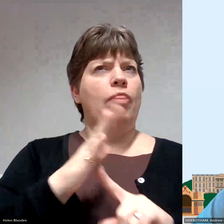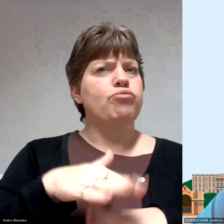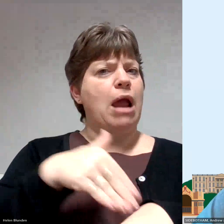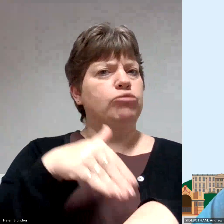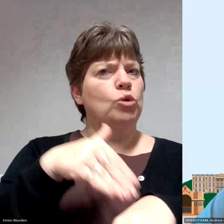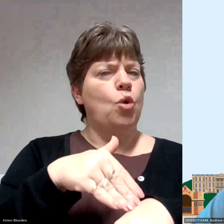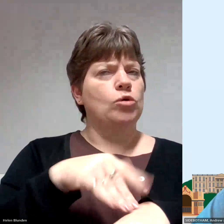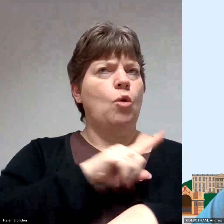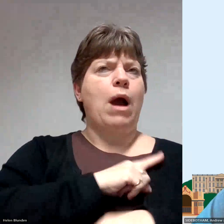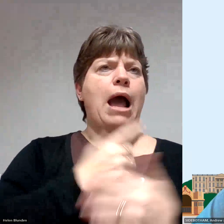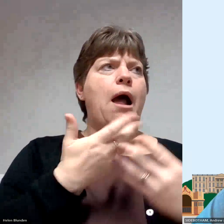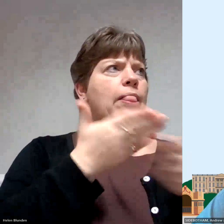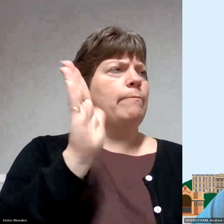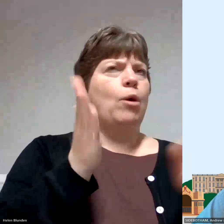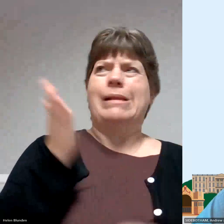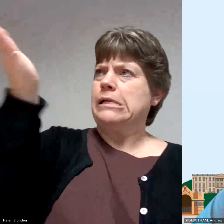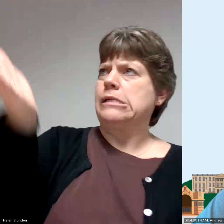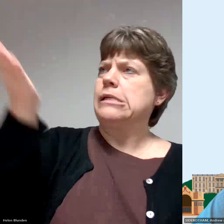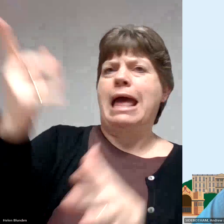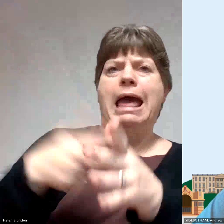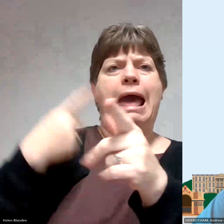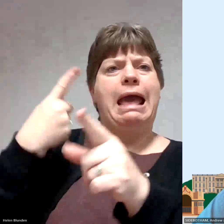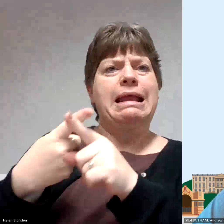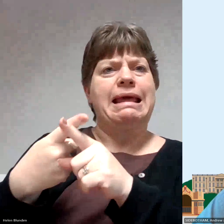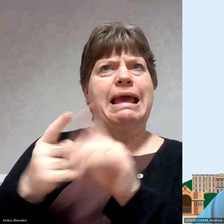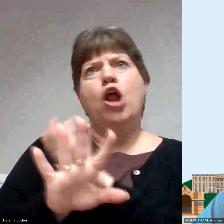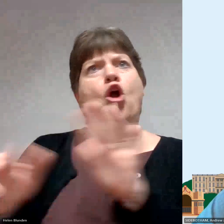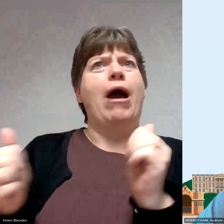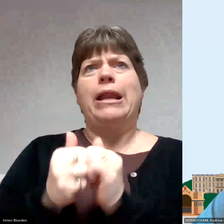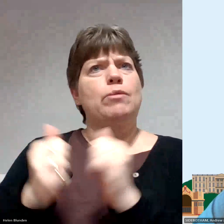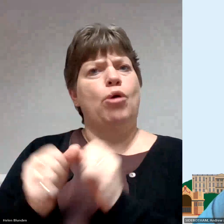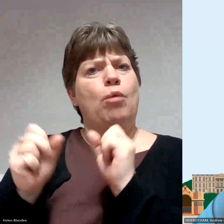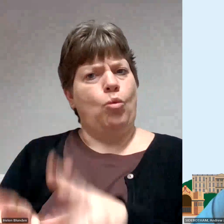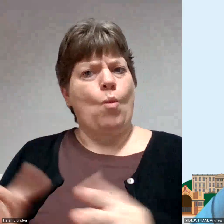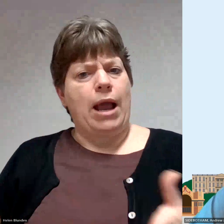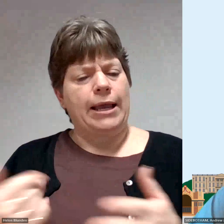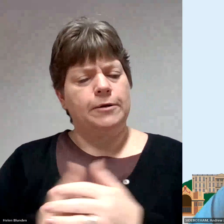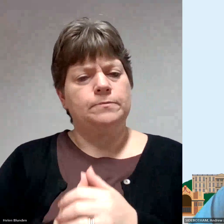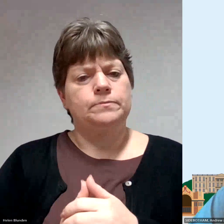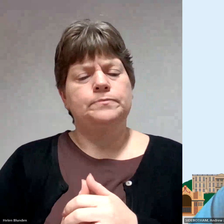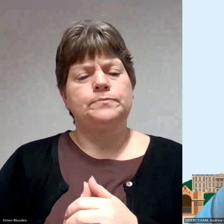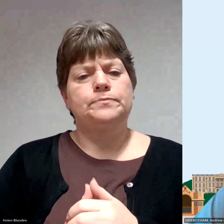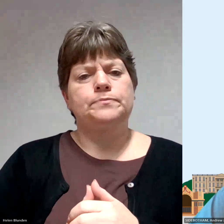causes of the public accessing A&E inappropriately?